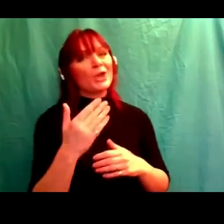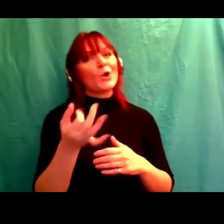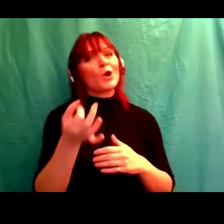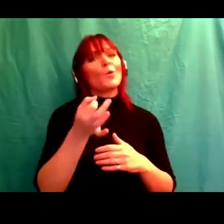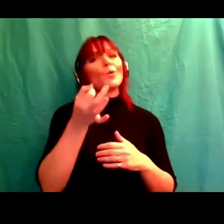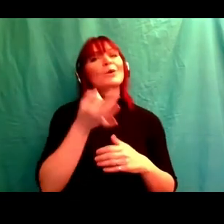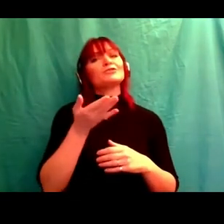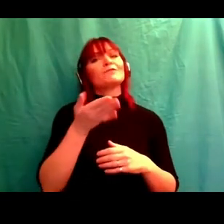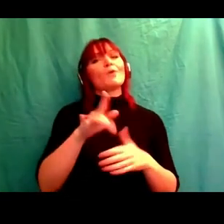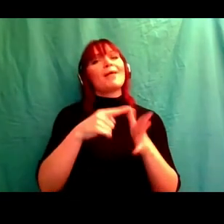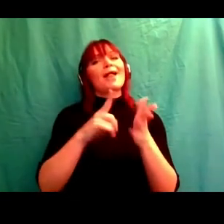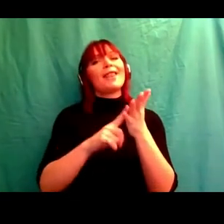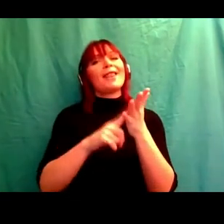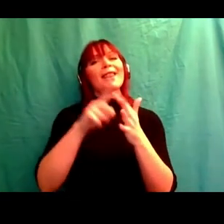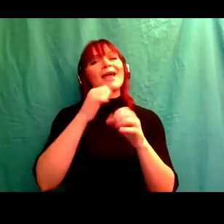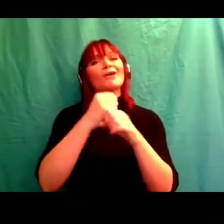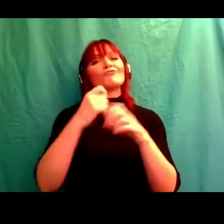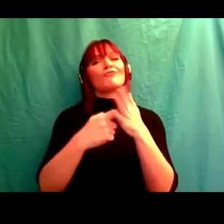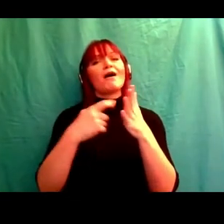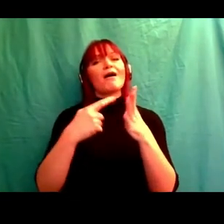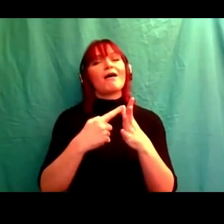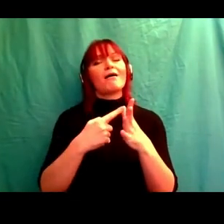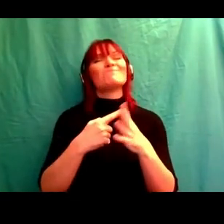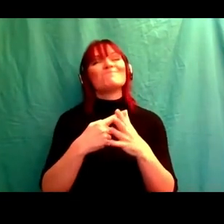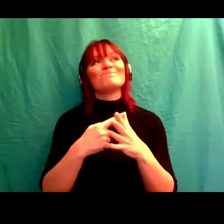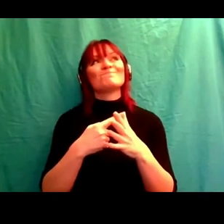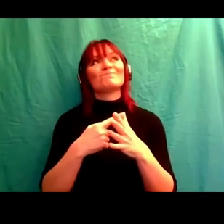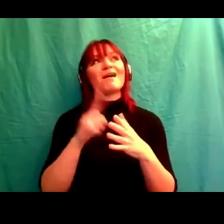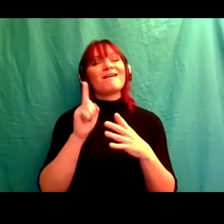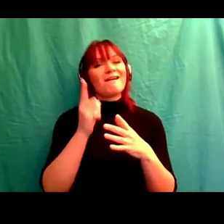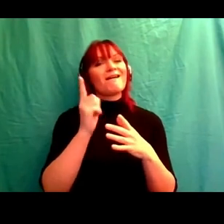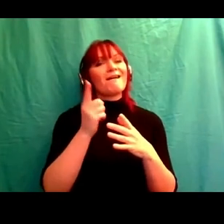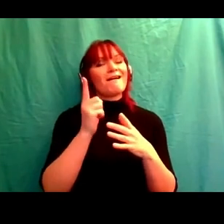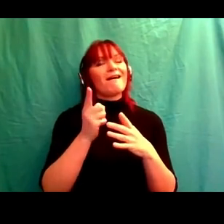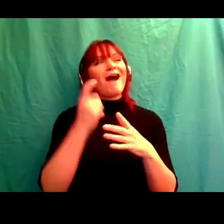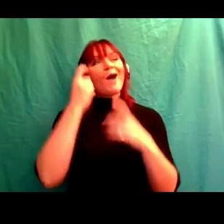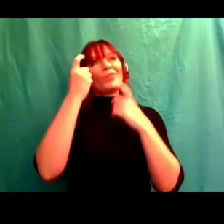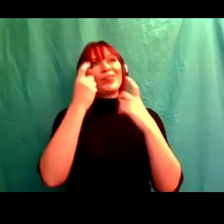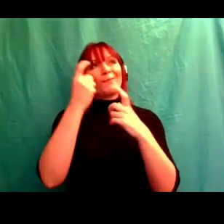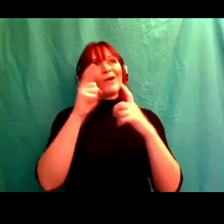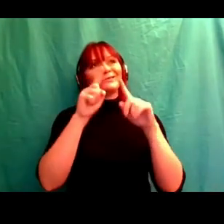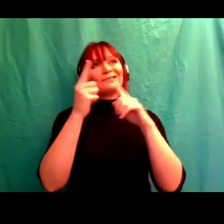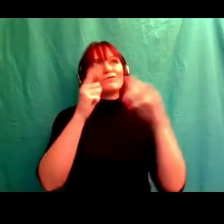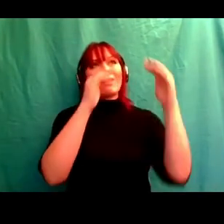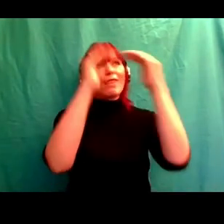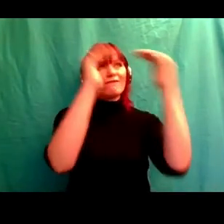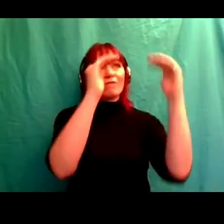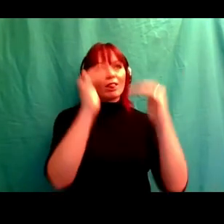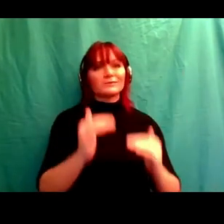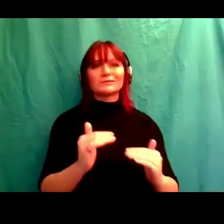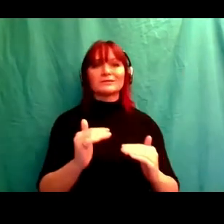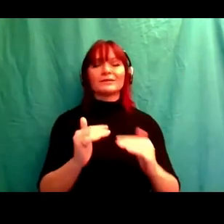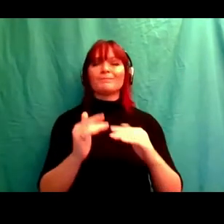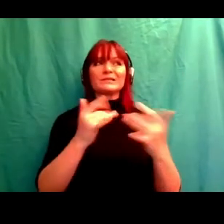guess I would kind of think about it in terms of different levels or kind of different lenses. So I think too often we can focus